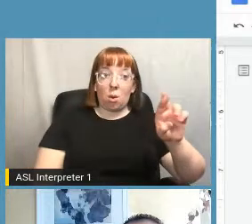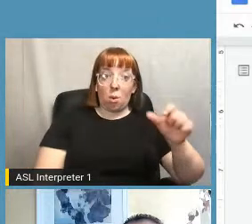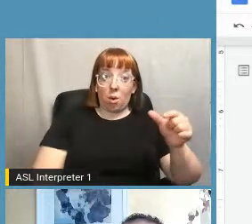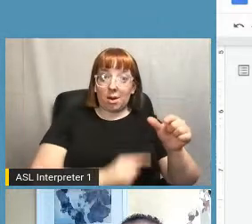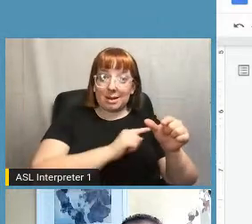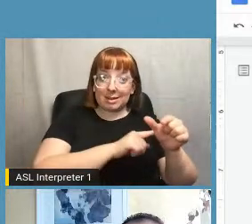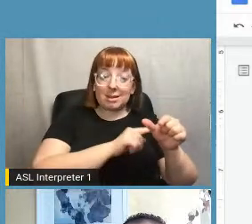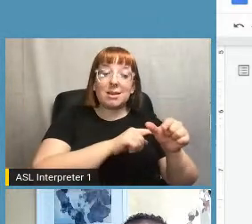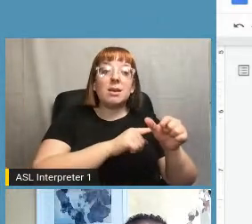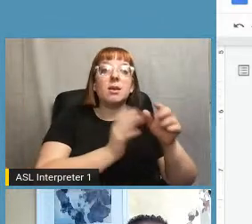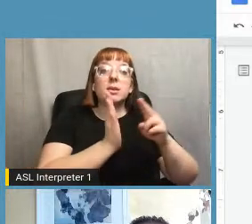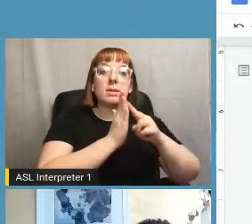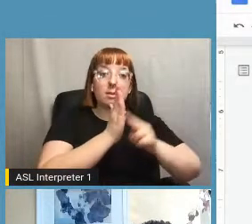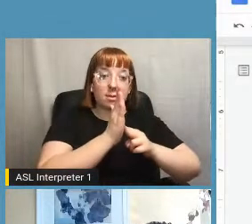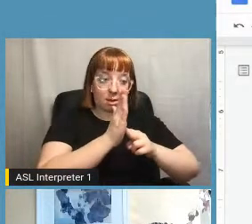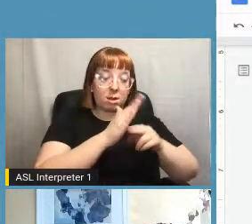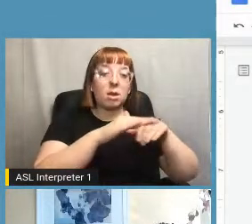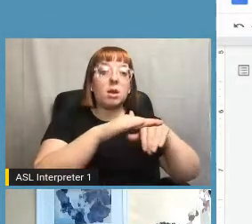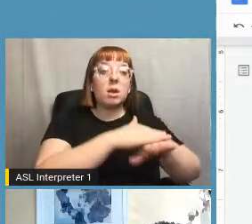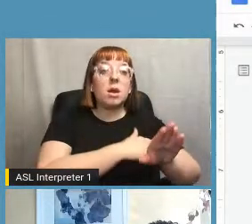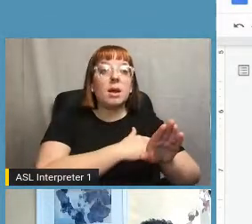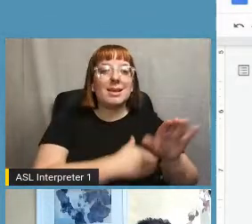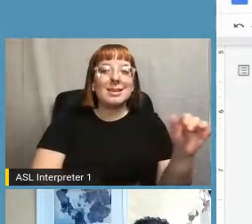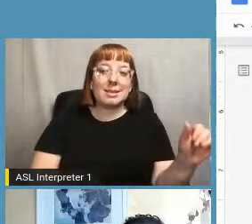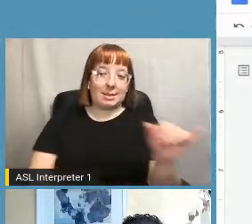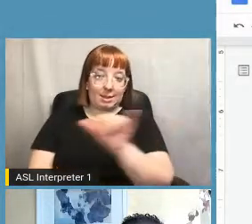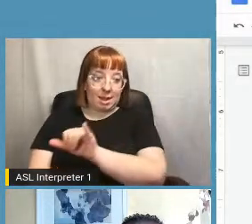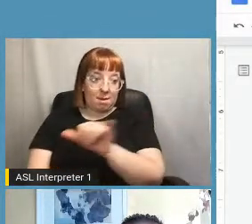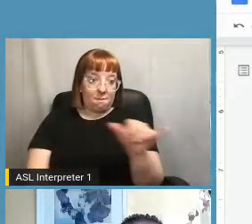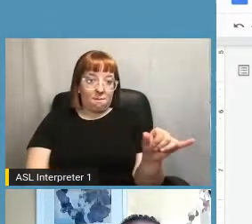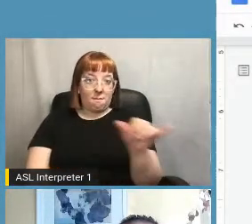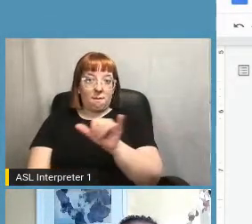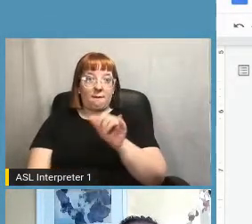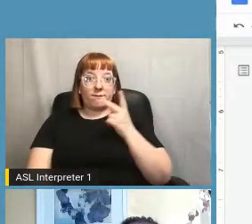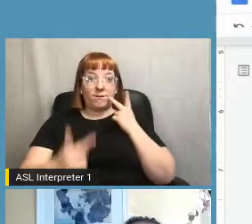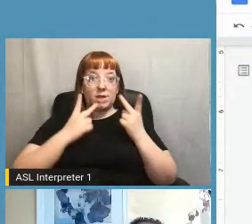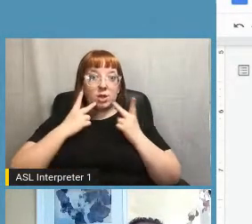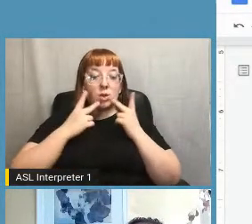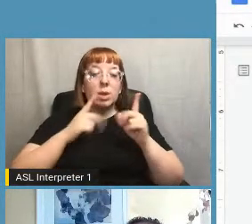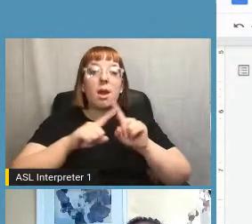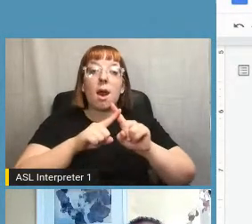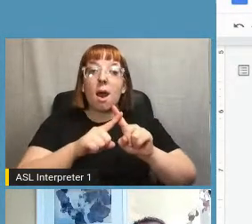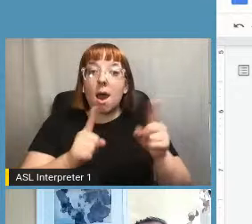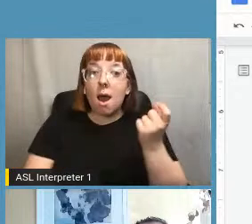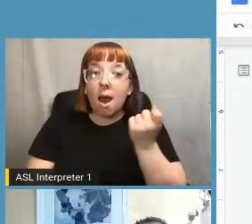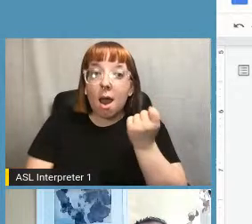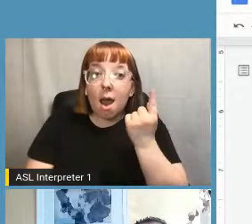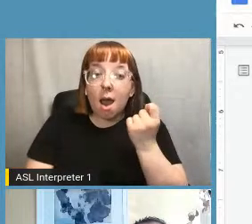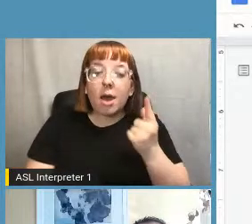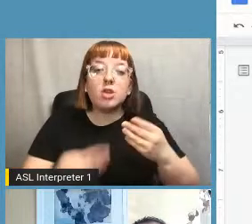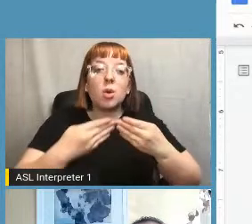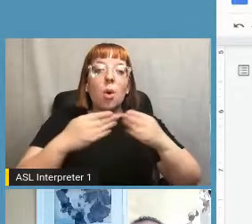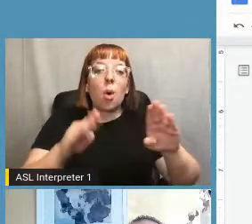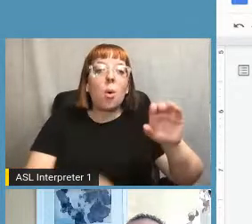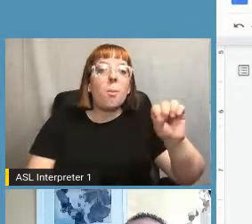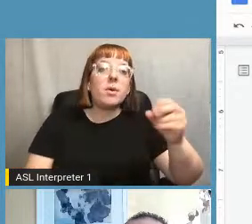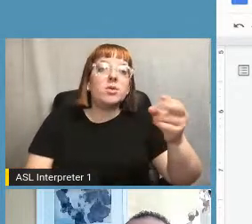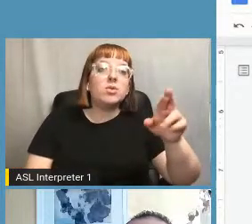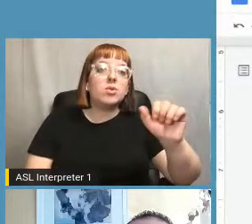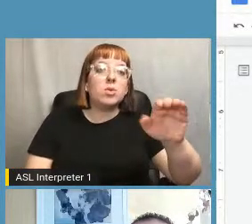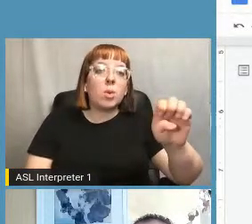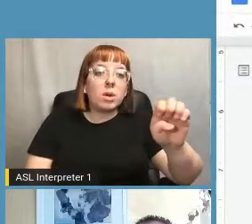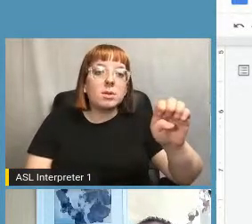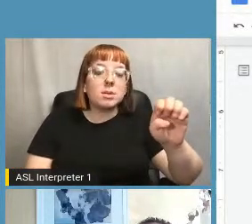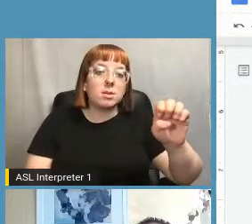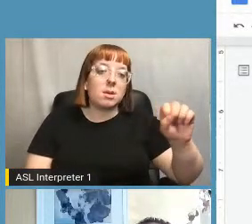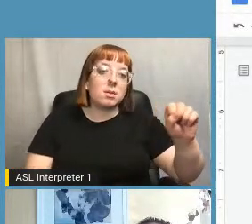into it, it's basically the same thing that you would see with WordPress.com, except it's an open source. It's an open source